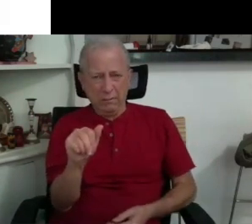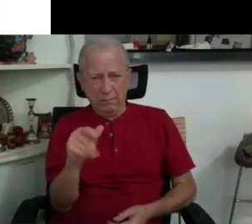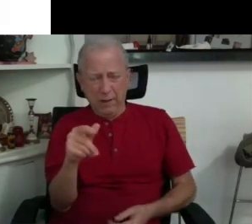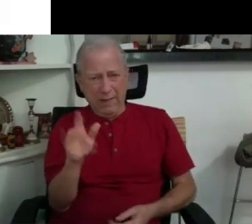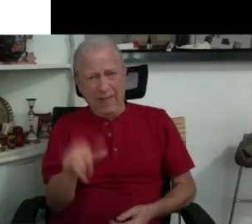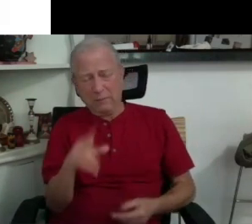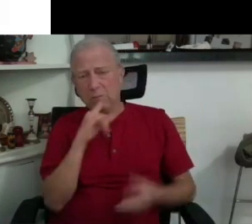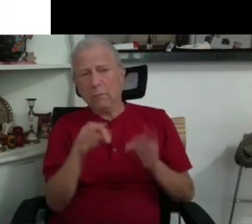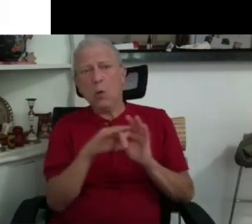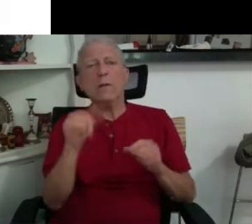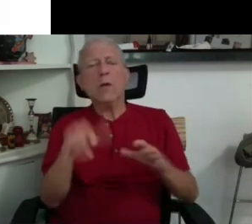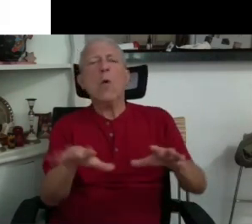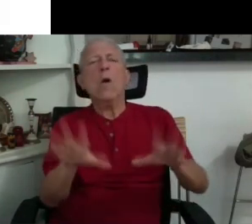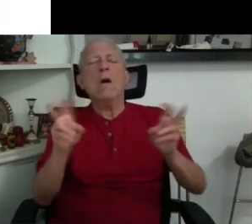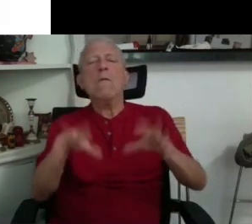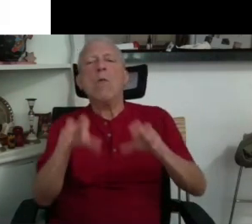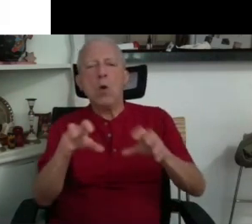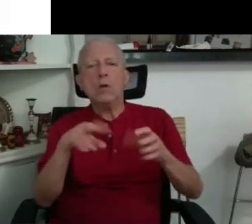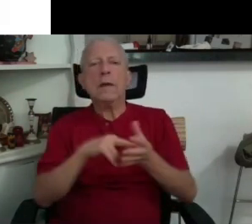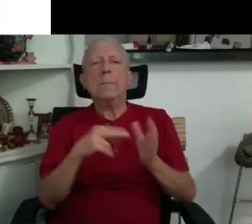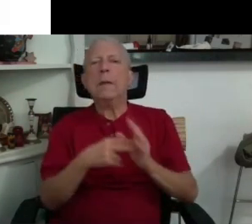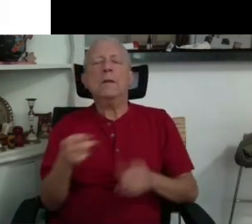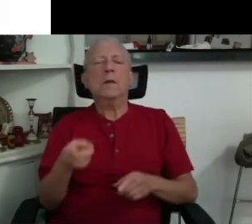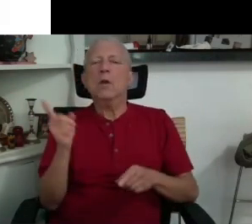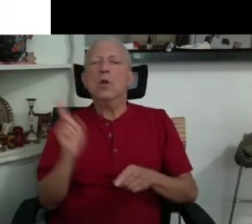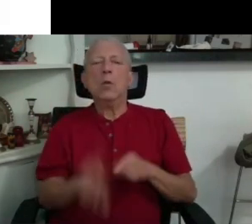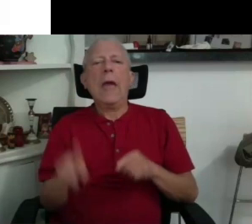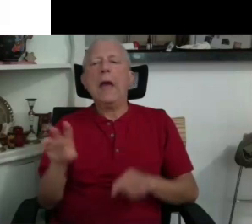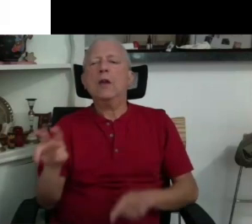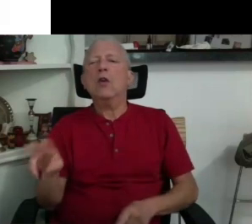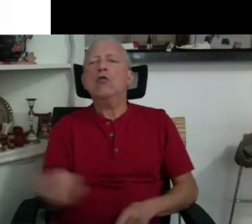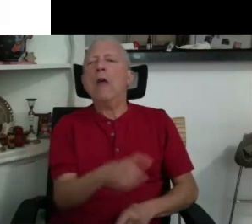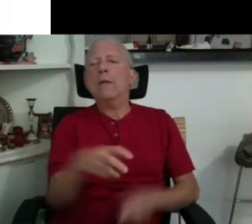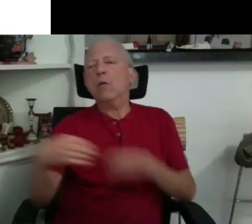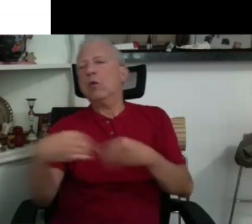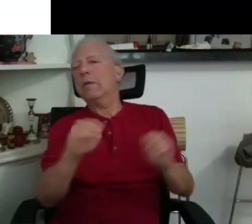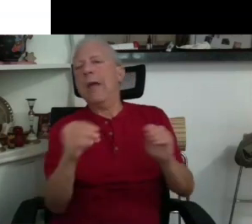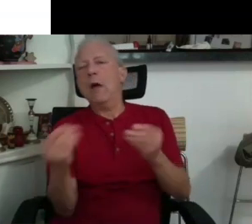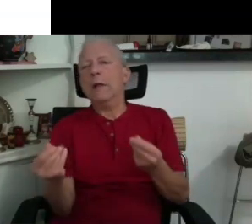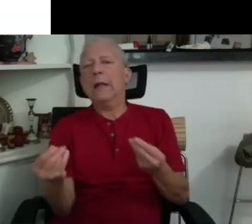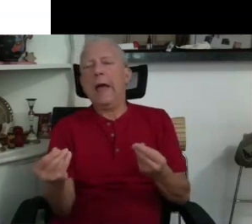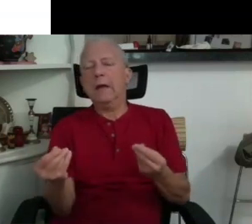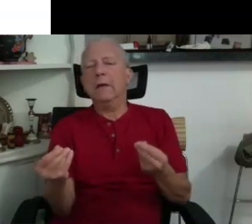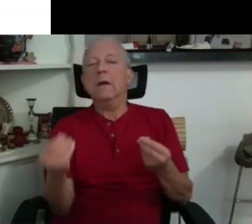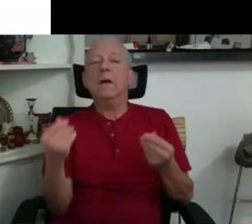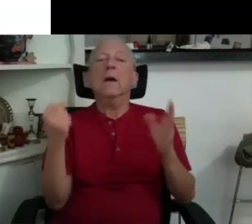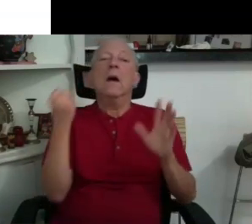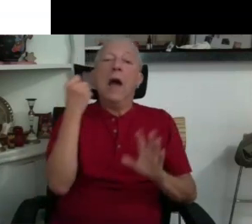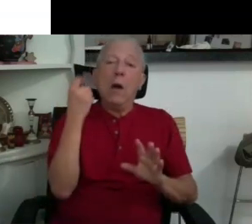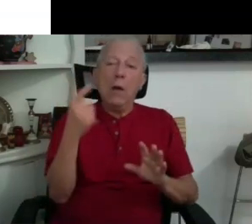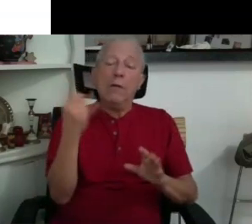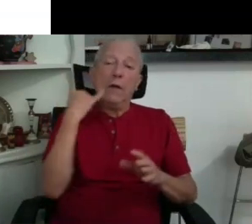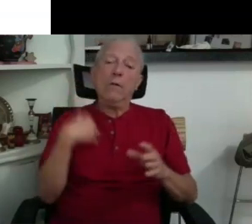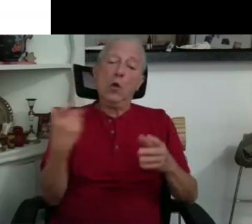relevant. So frozen means that you cannot transfer or sell land. However, if you hold